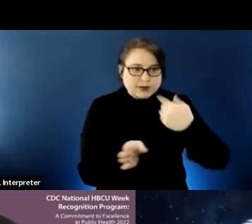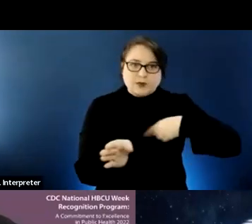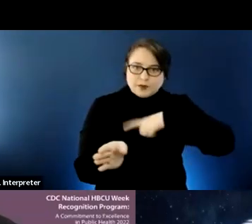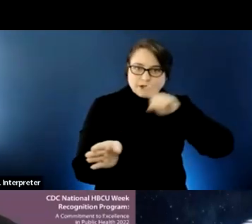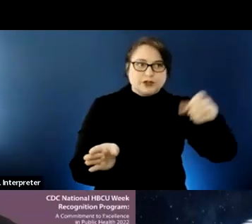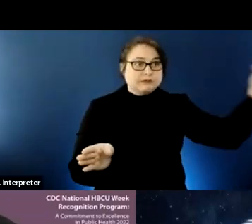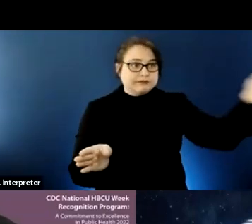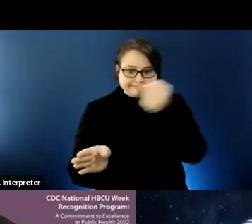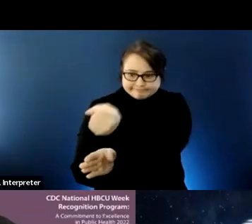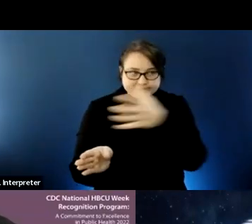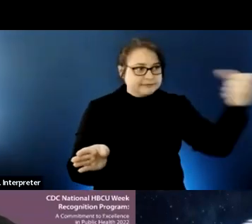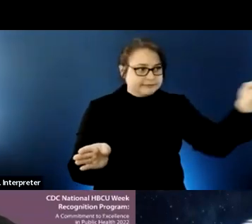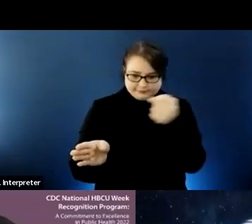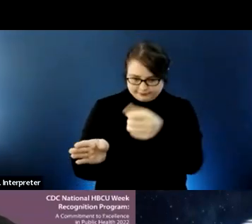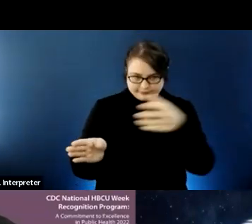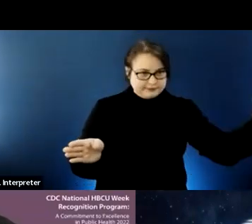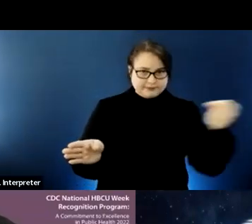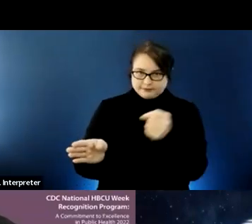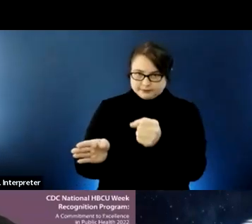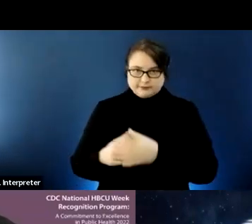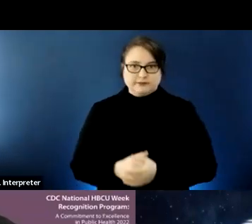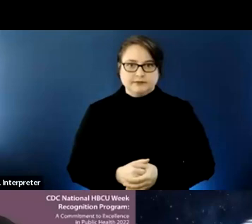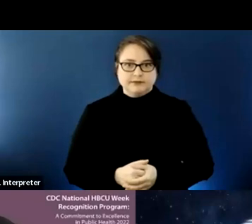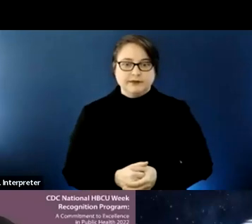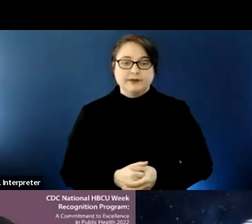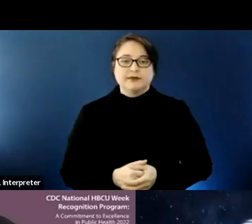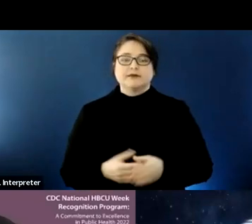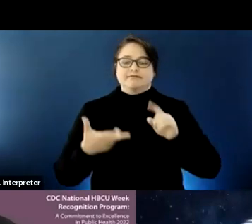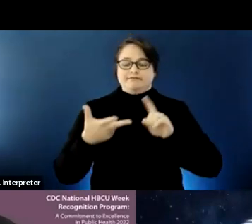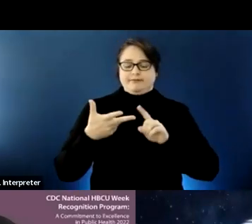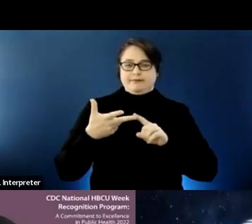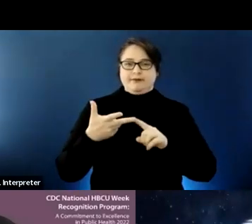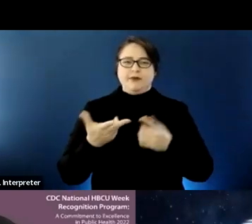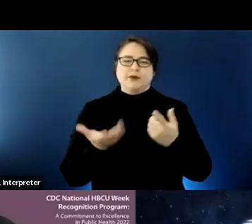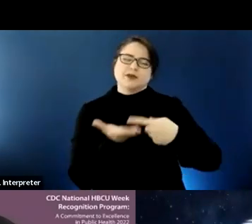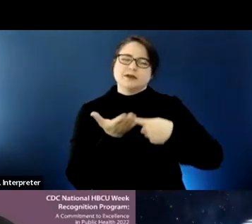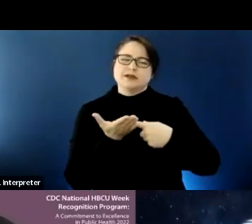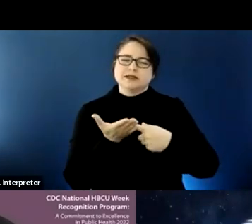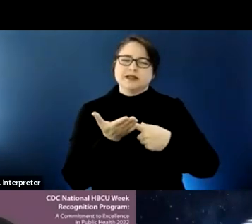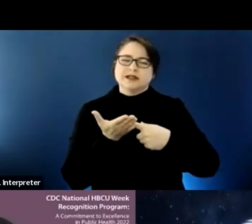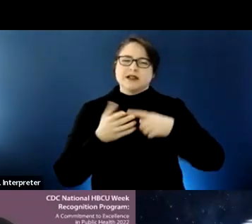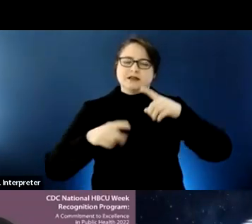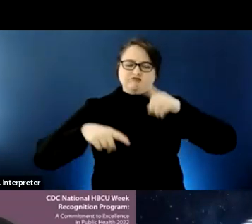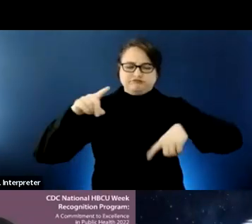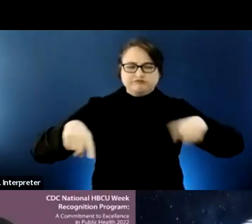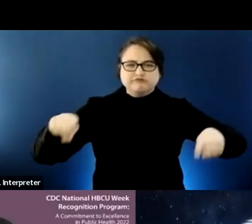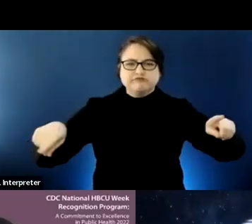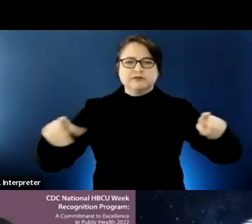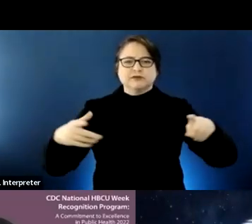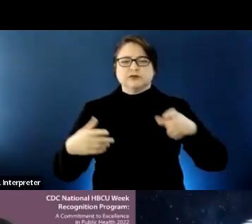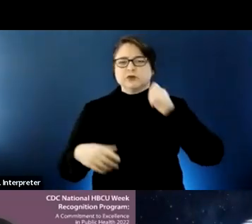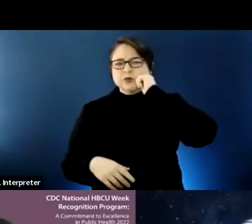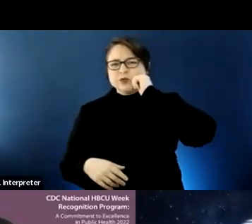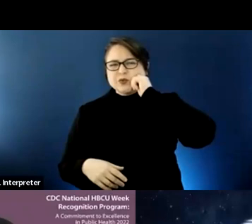I would say number three, we talk about disparities in healthcare, racial, ethnic disparities, racism